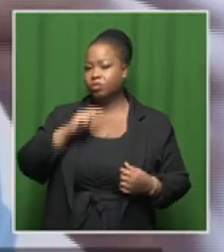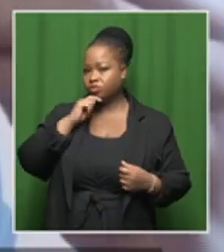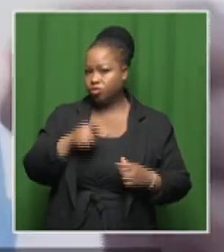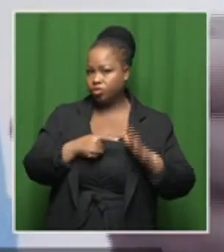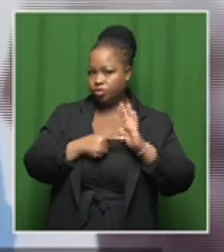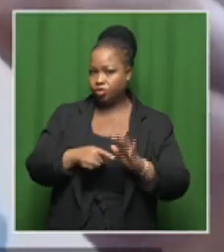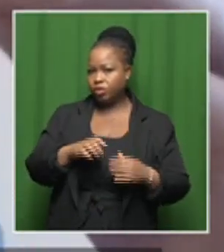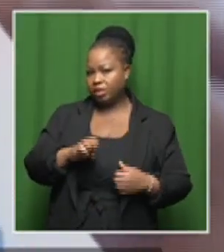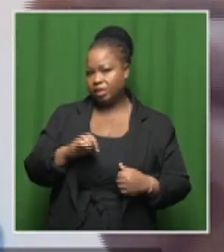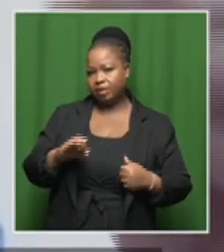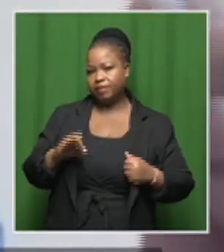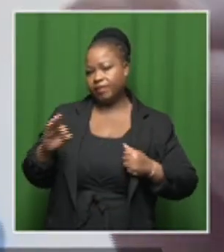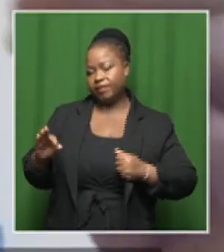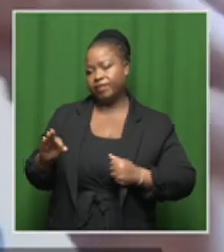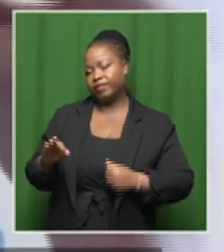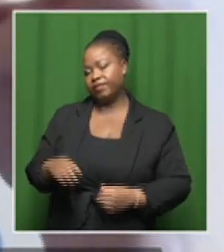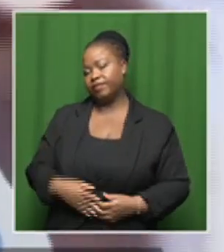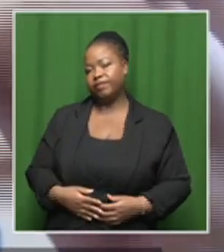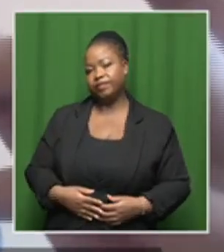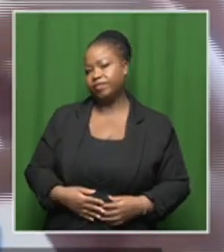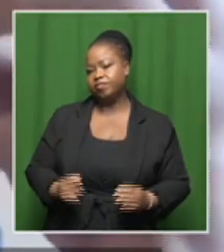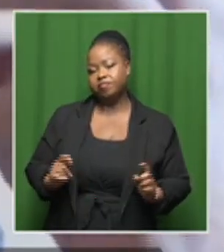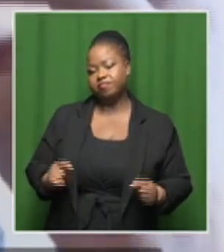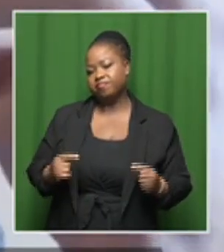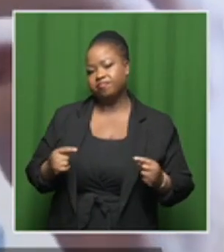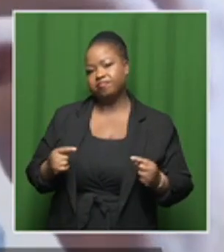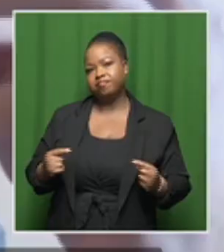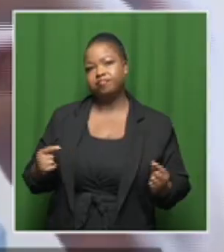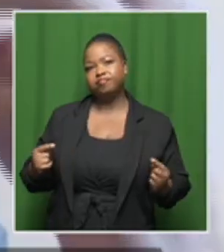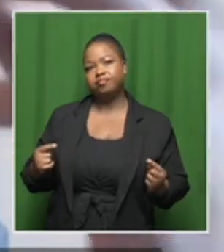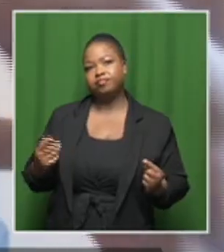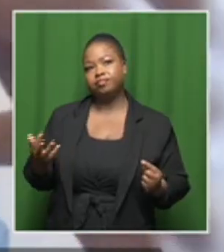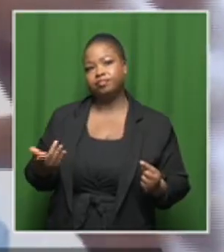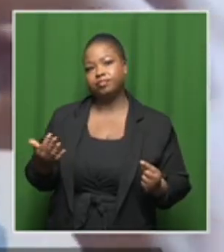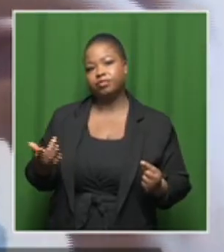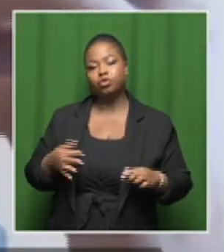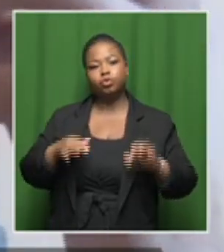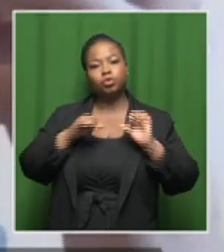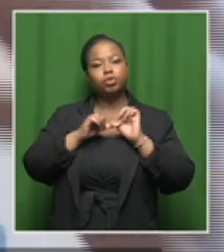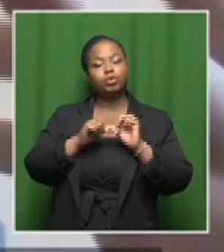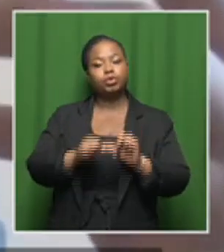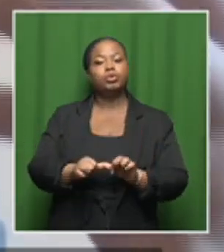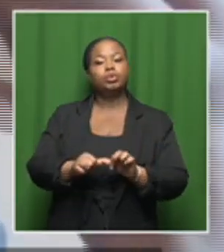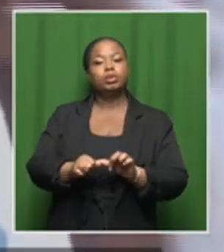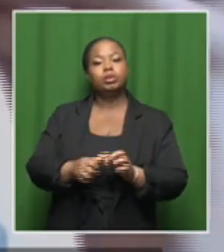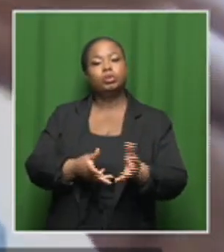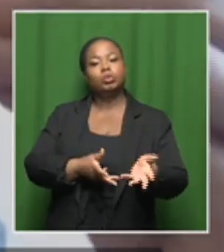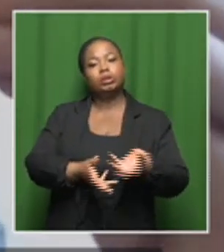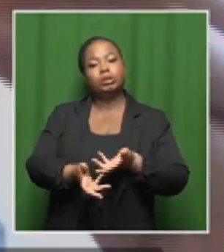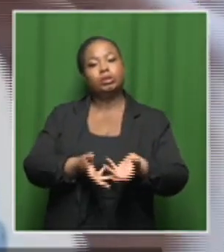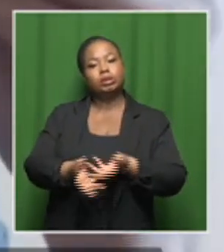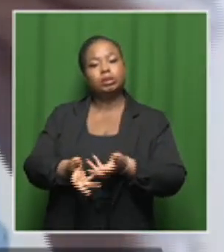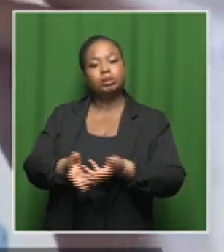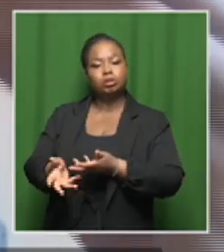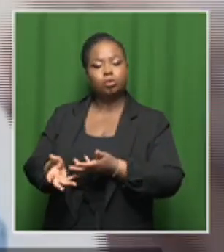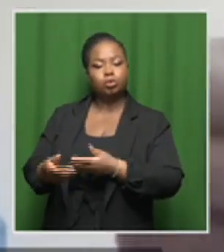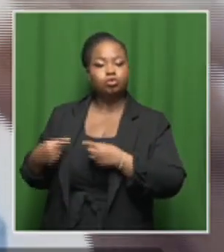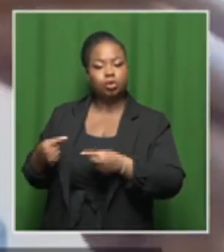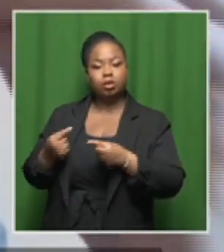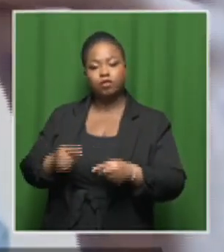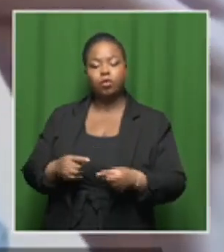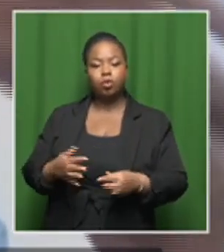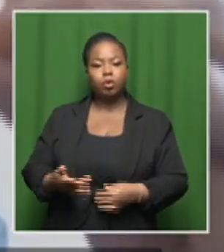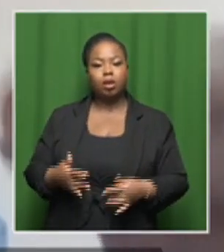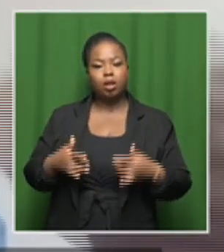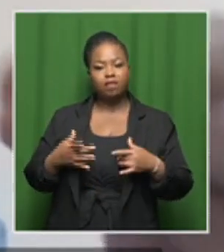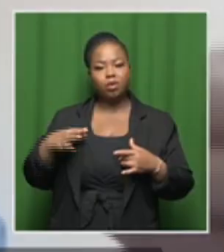EFF, it wasn't able to continually engage in a struggle for a living